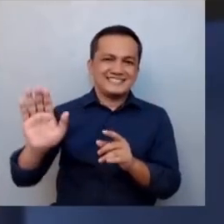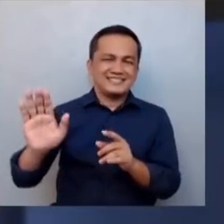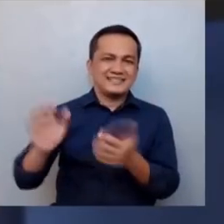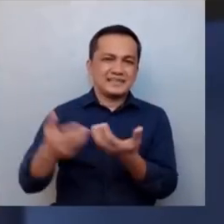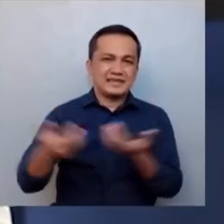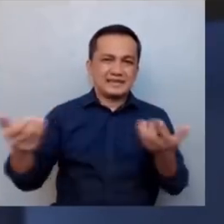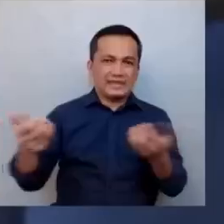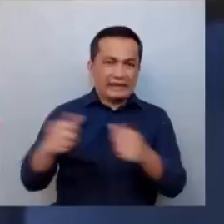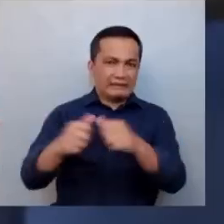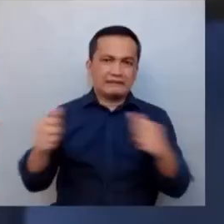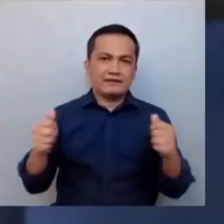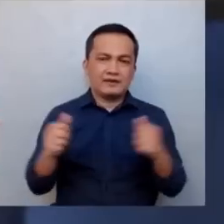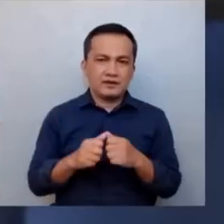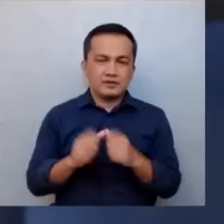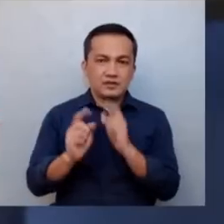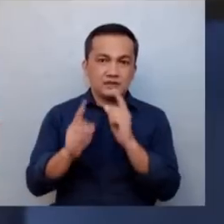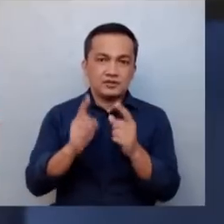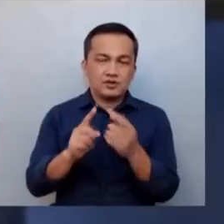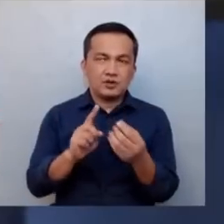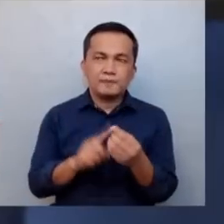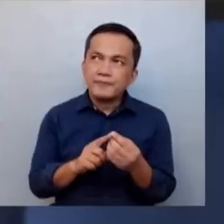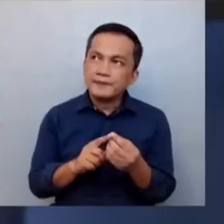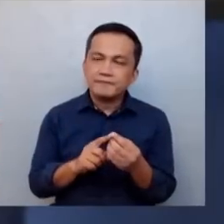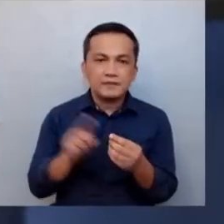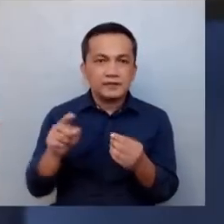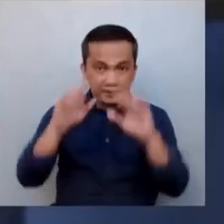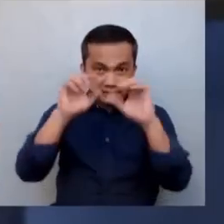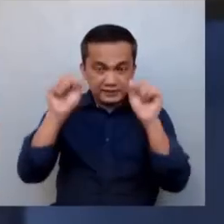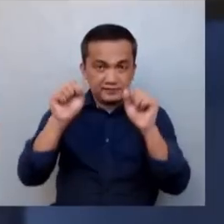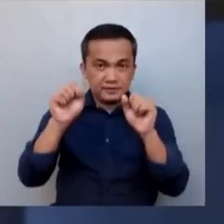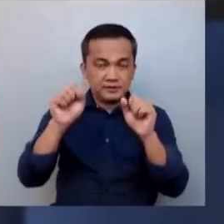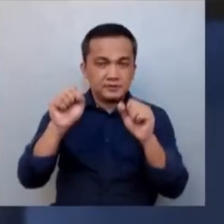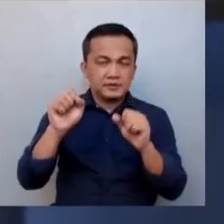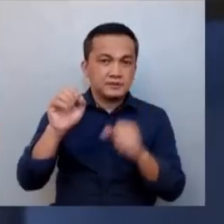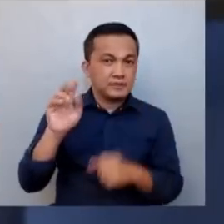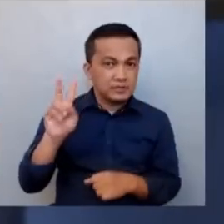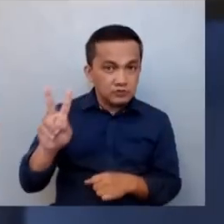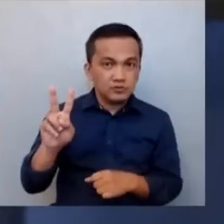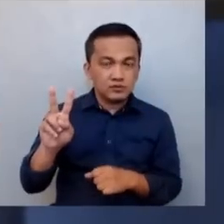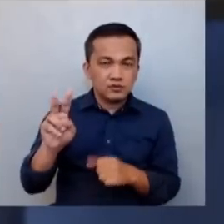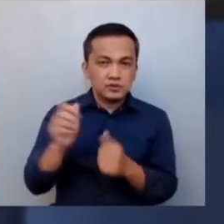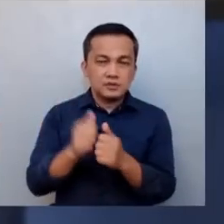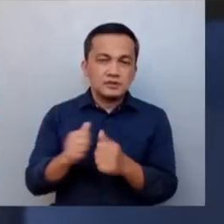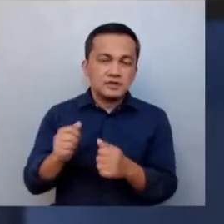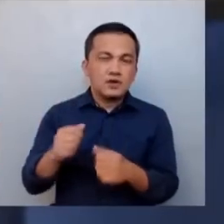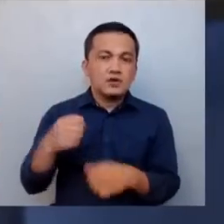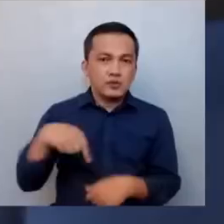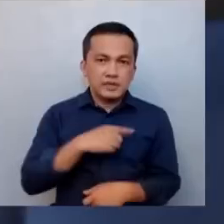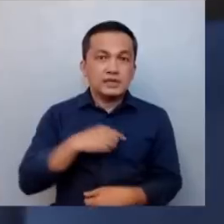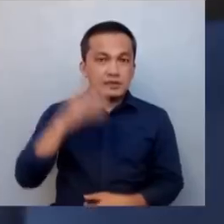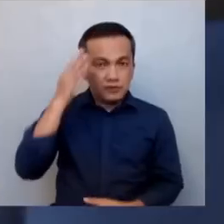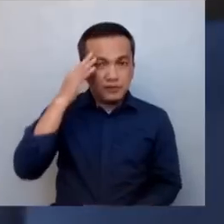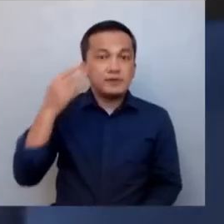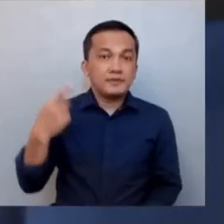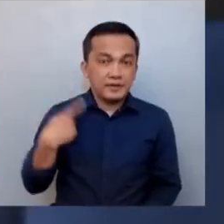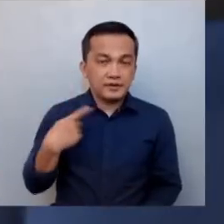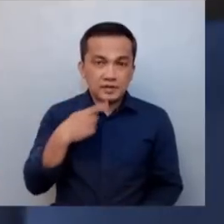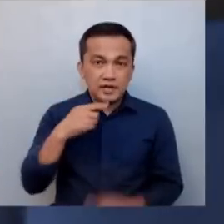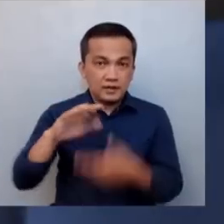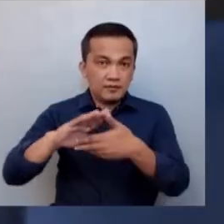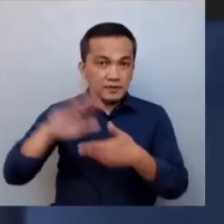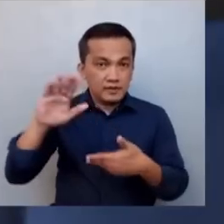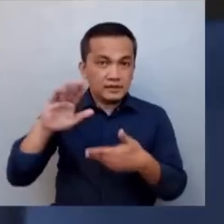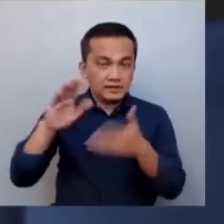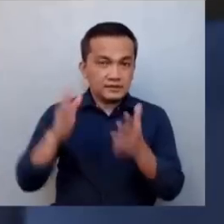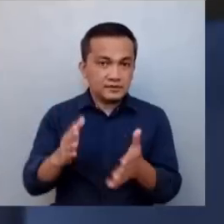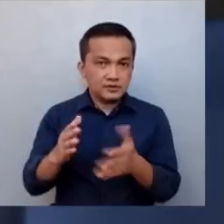area when you talk about President Ferdinand Marcos Jr. We know that there are bloggers that are